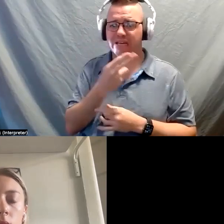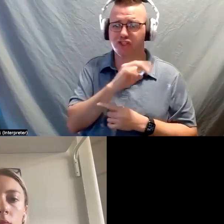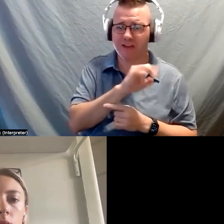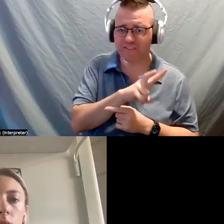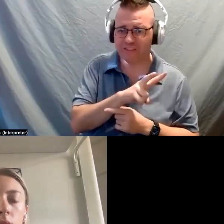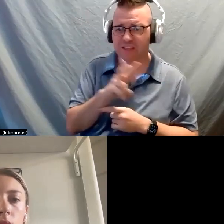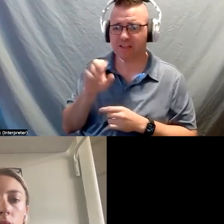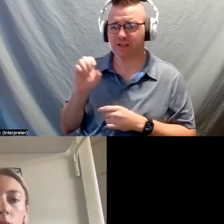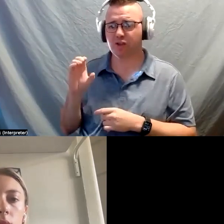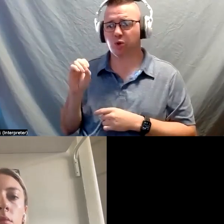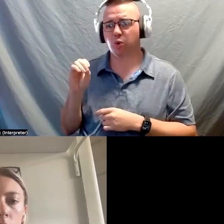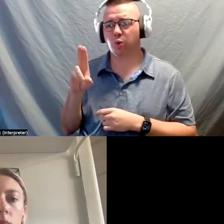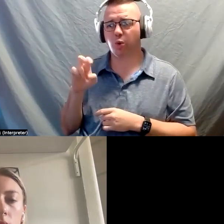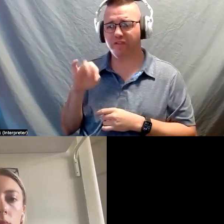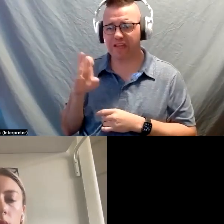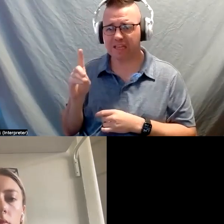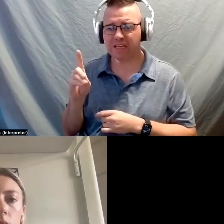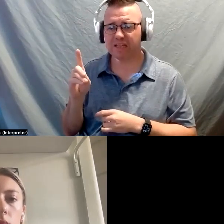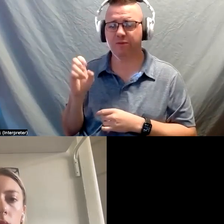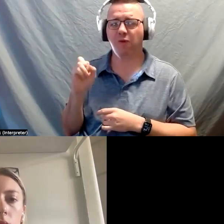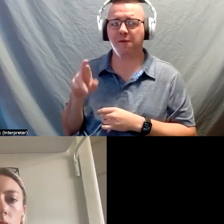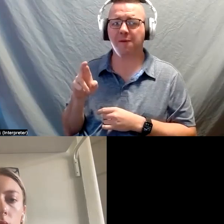COVID, or from the re-emergence of